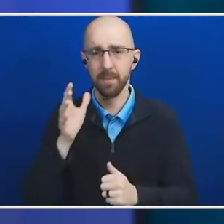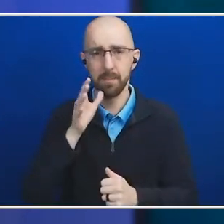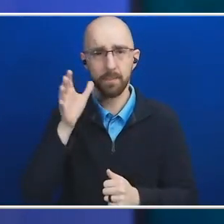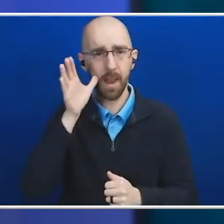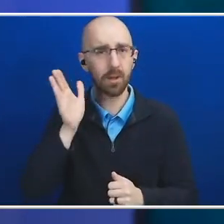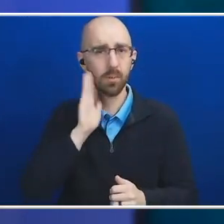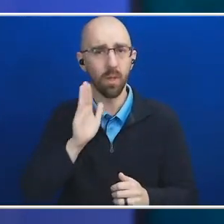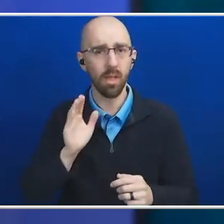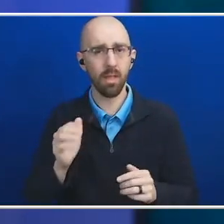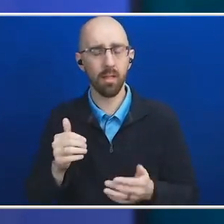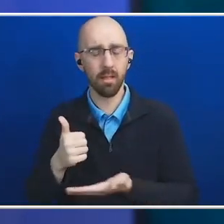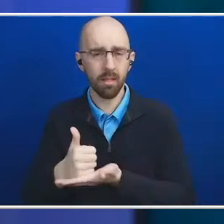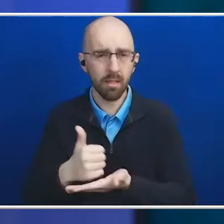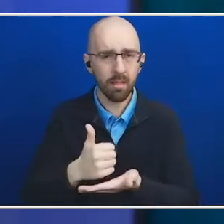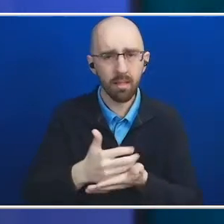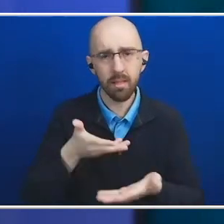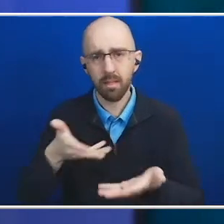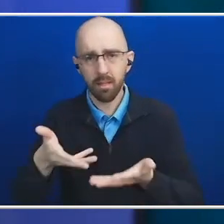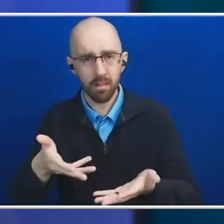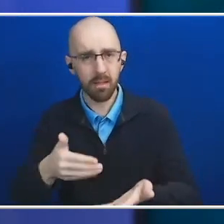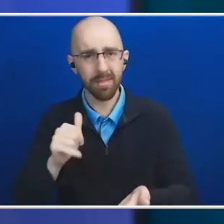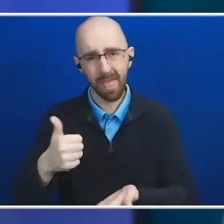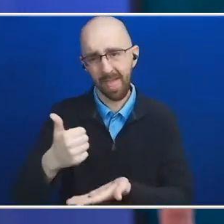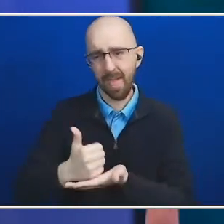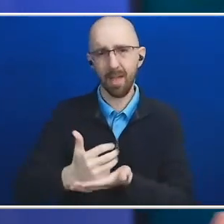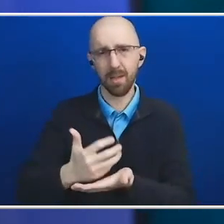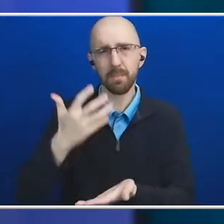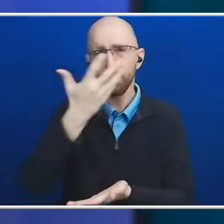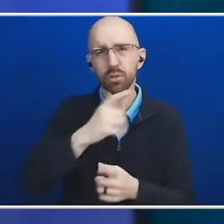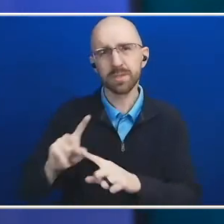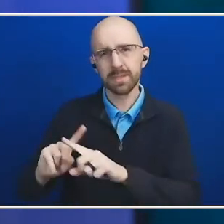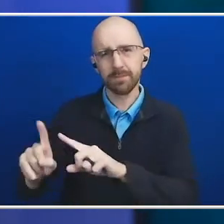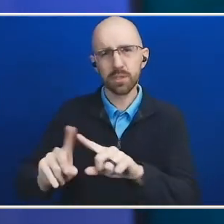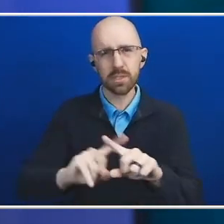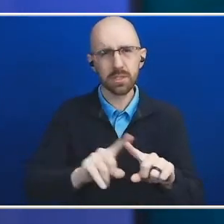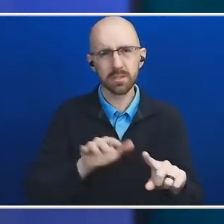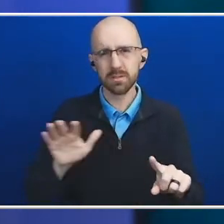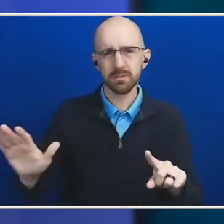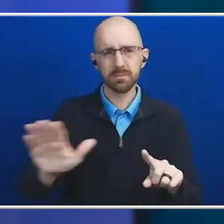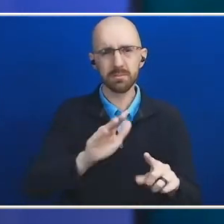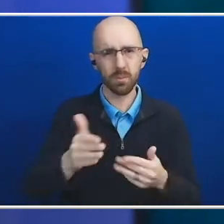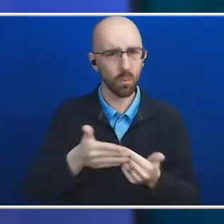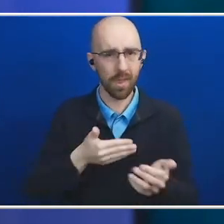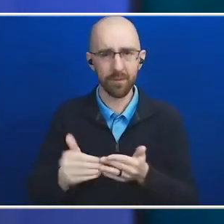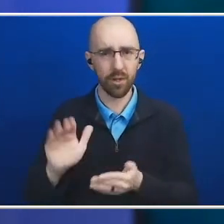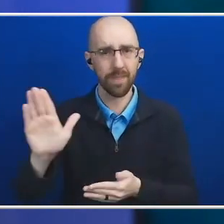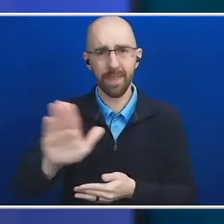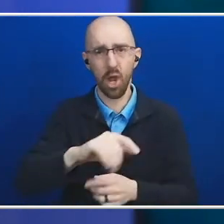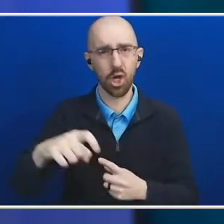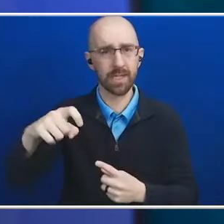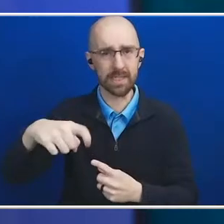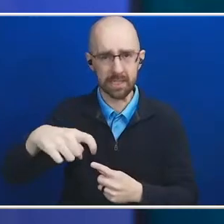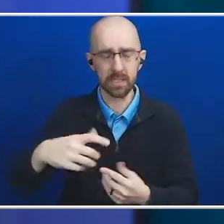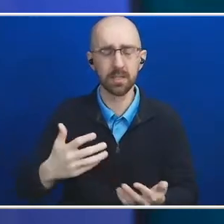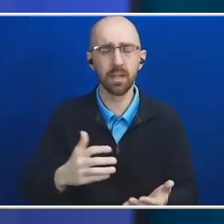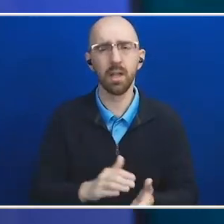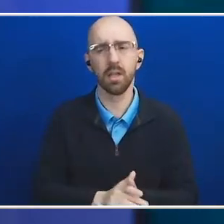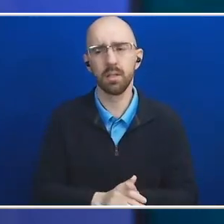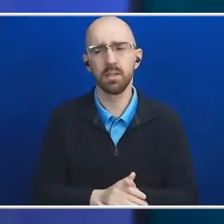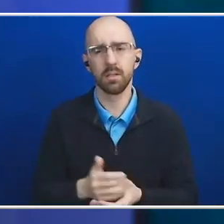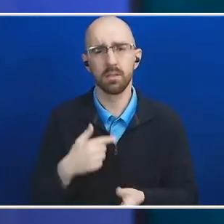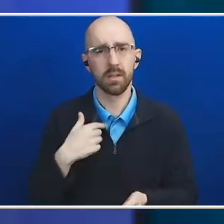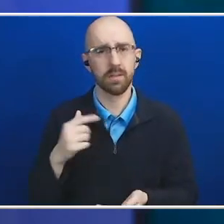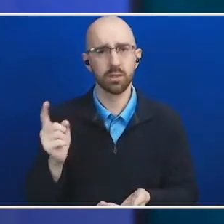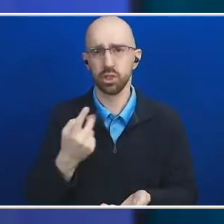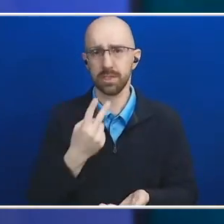that help looks different for everybody, and whatever their needs are. I have just seen